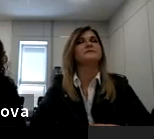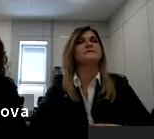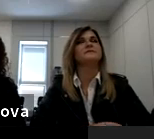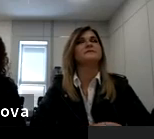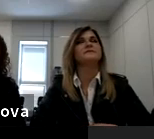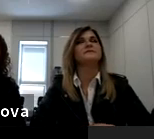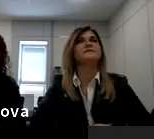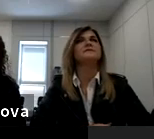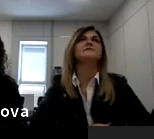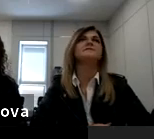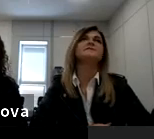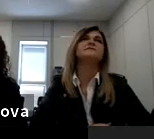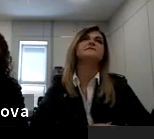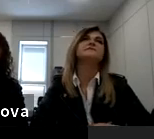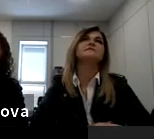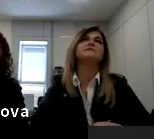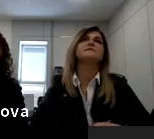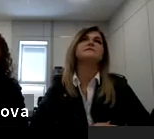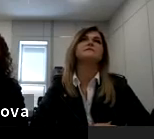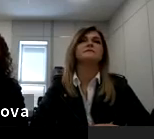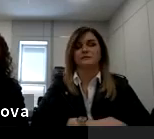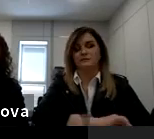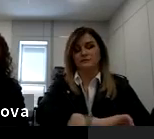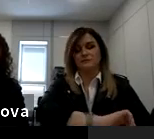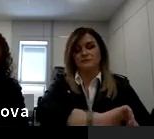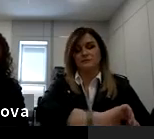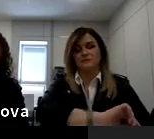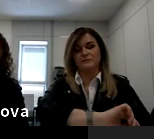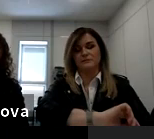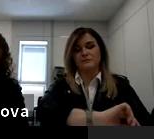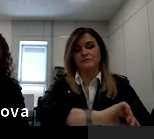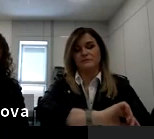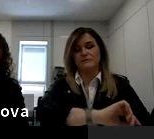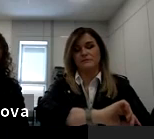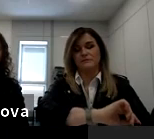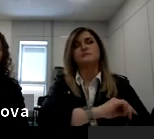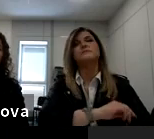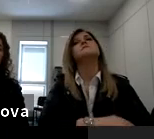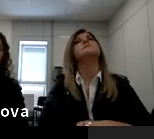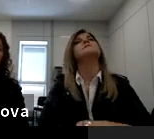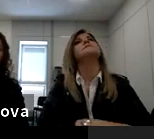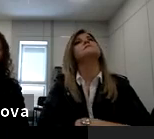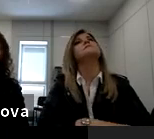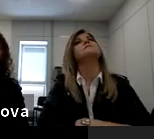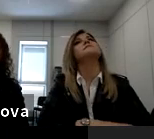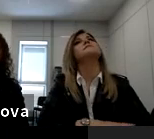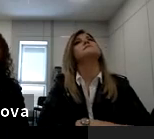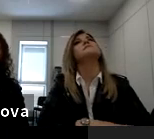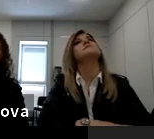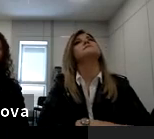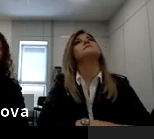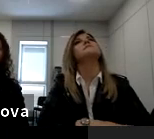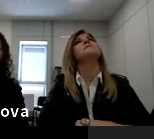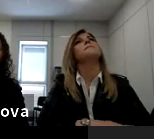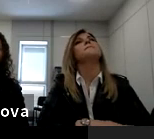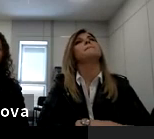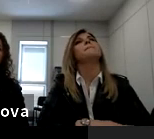used. So here we have some examples. Light graphics and contour lighting.